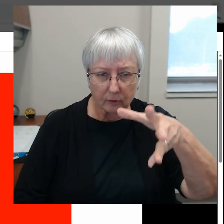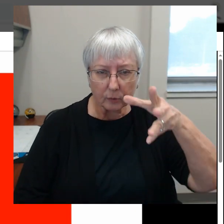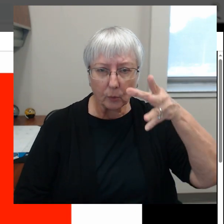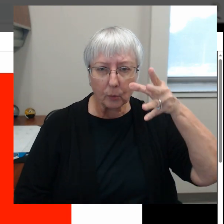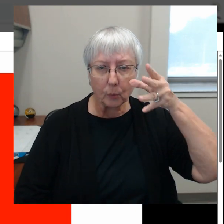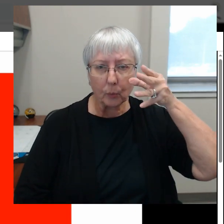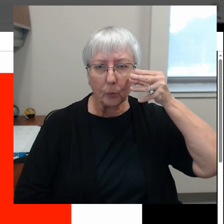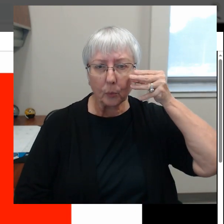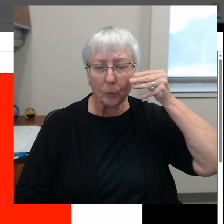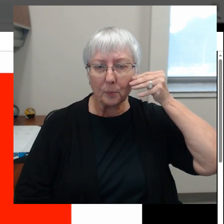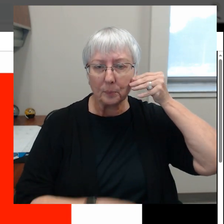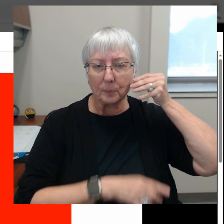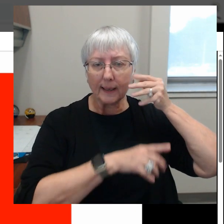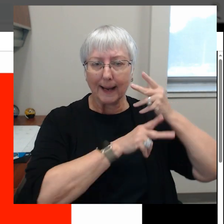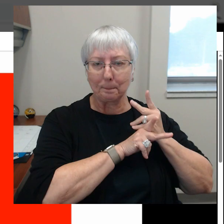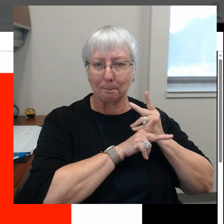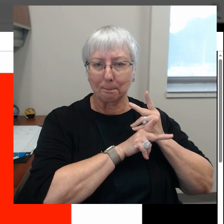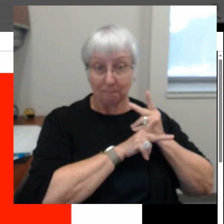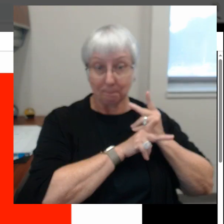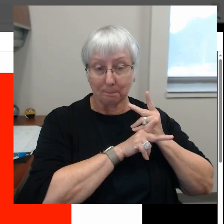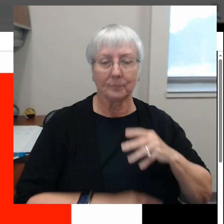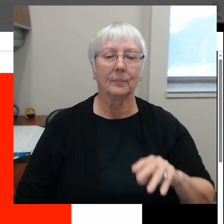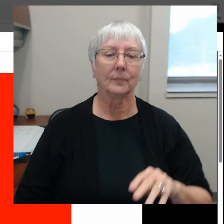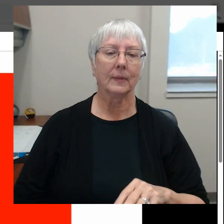Artists and photographers use the rule